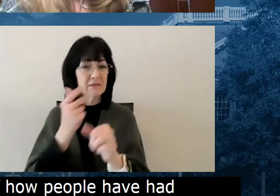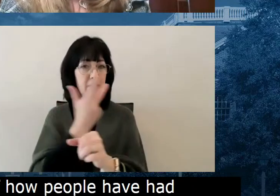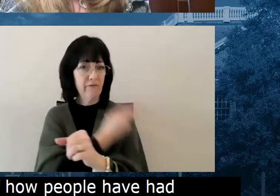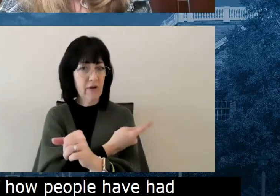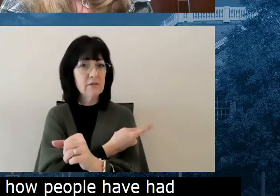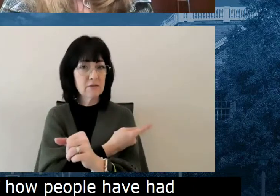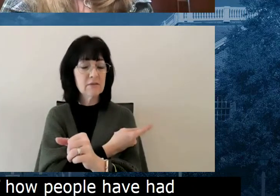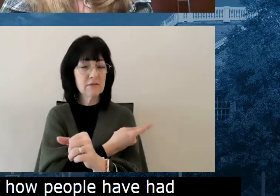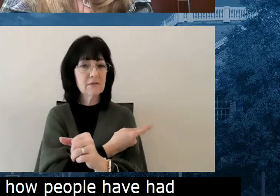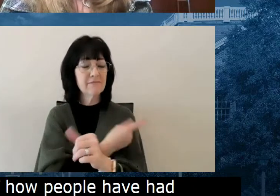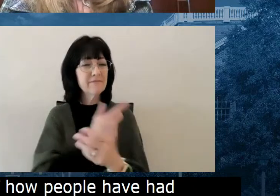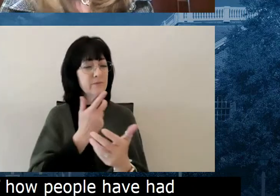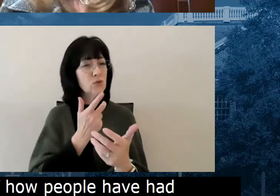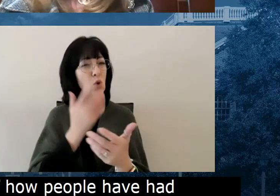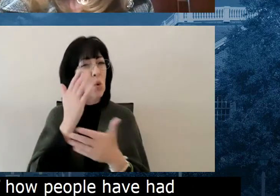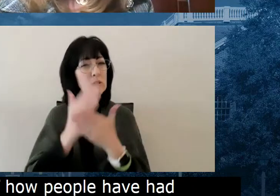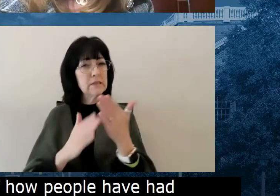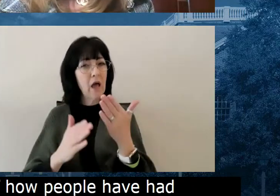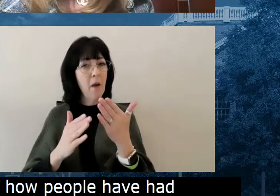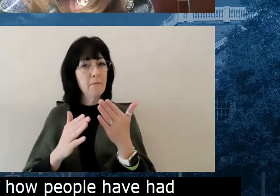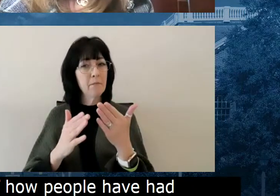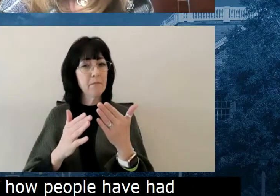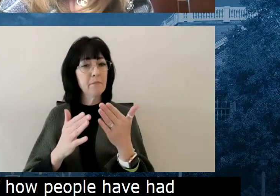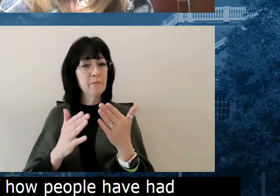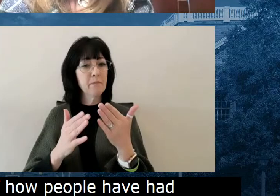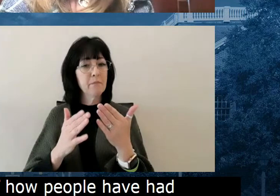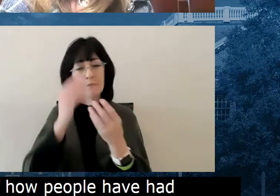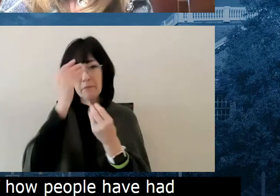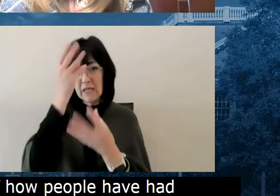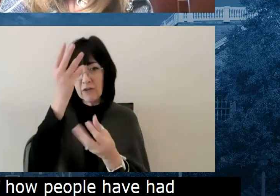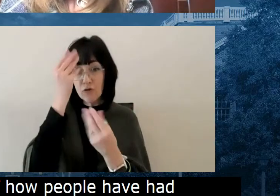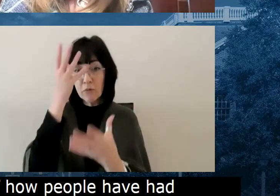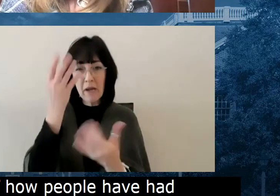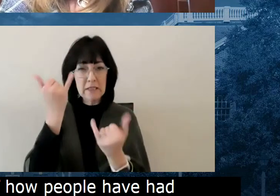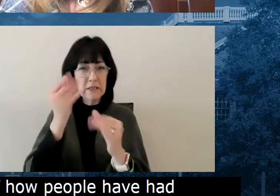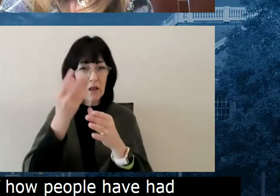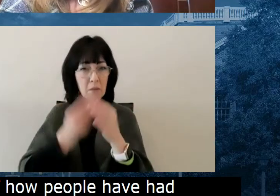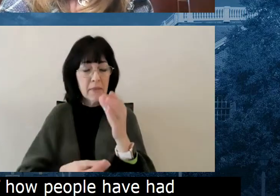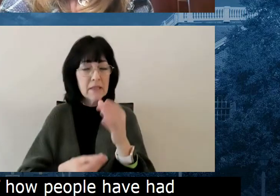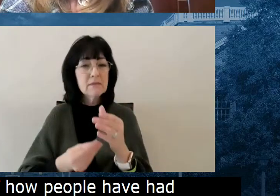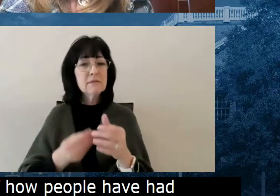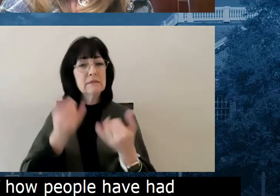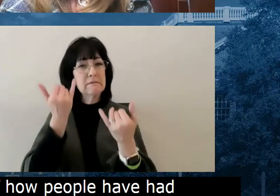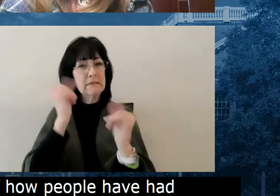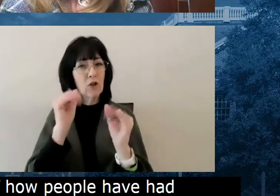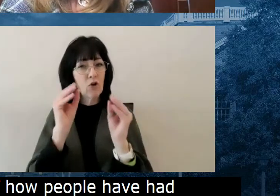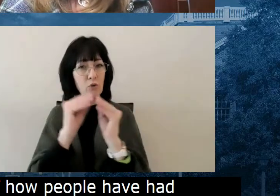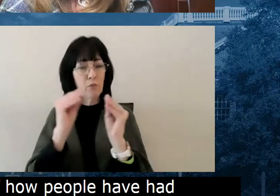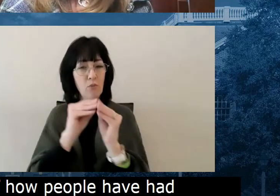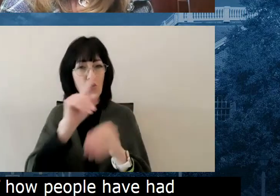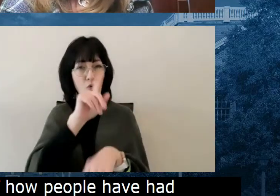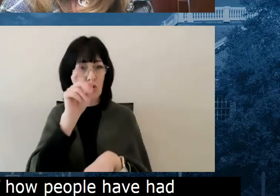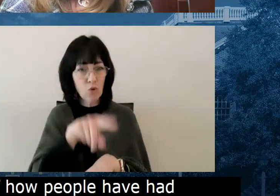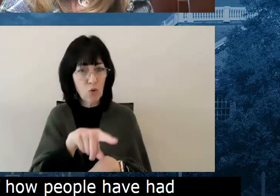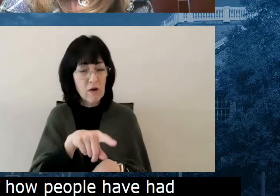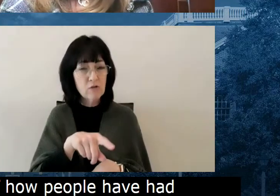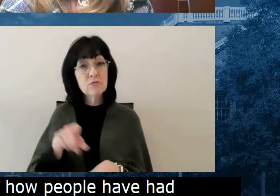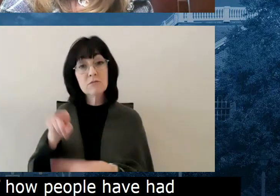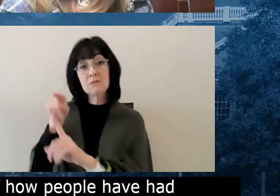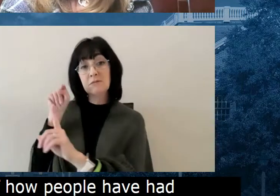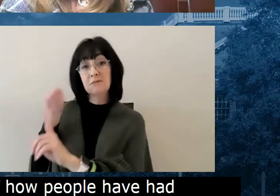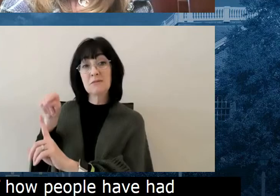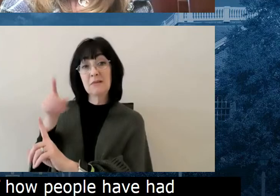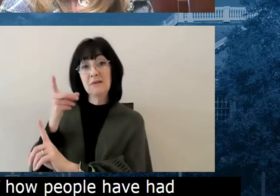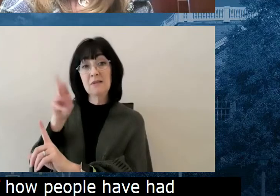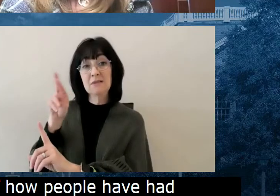open questions. And so his recommendation was don't focus on a particular number, focus on getting as many of